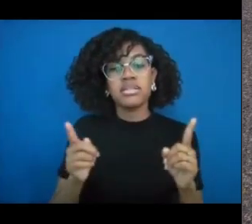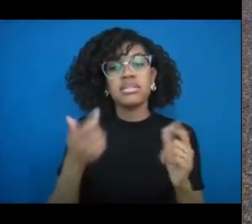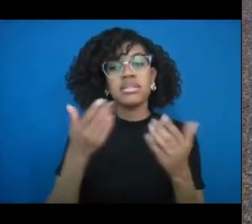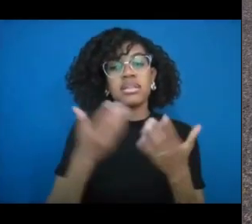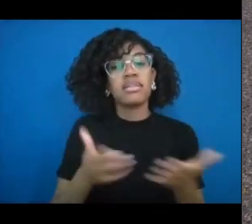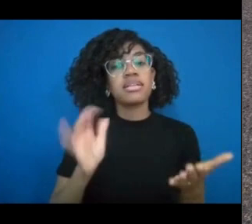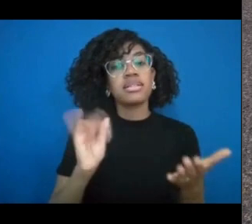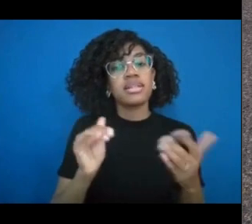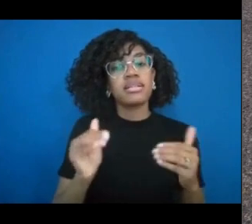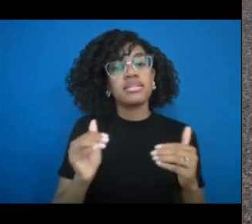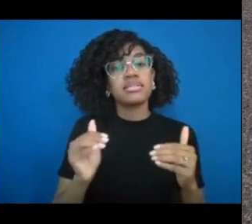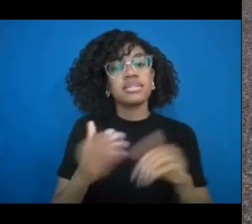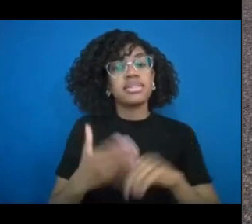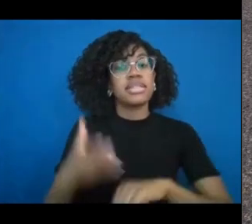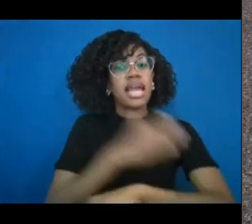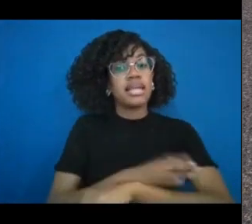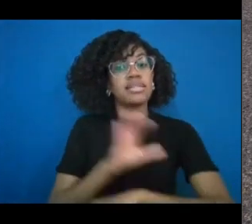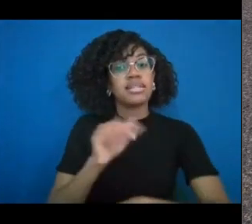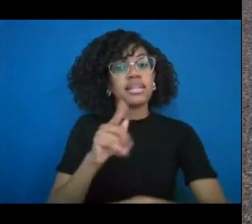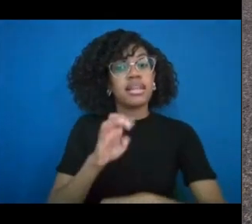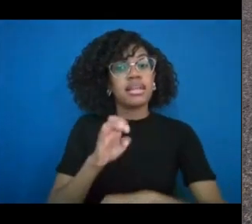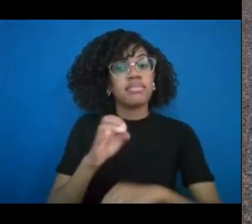good fit.